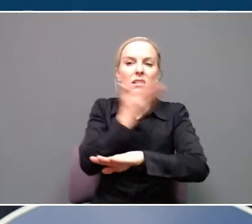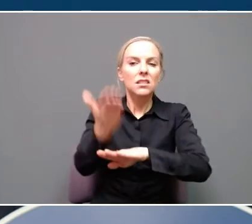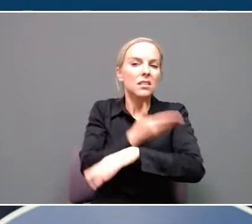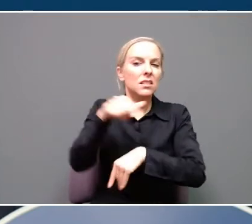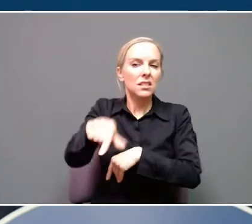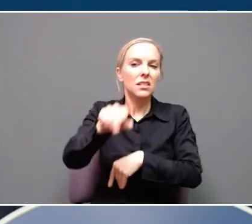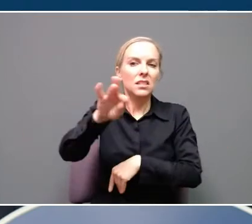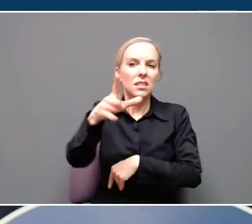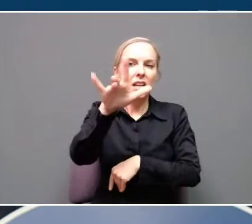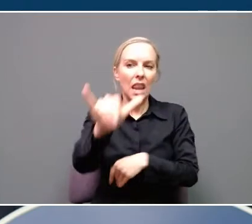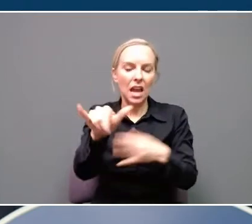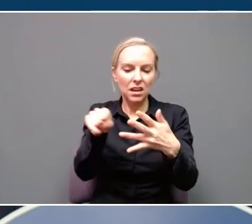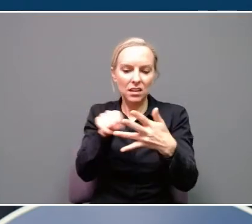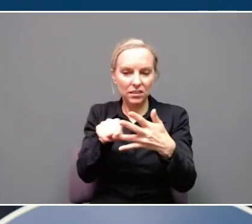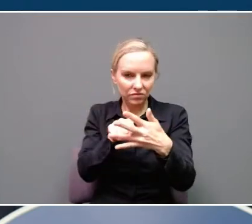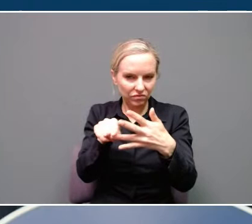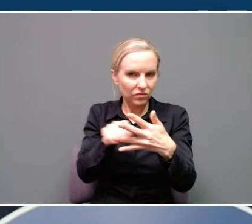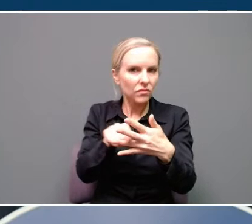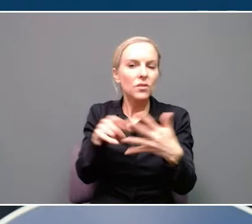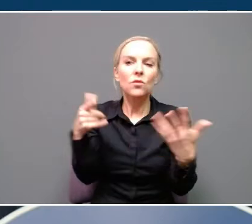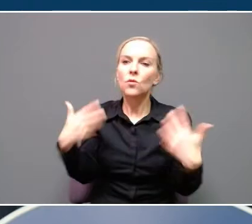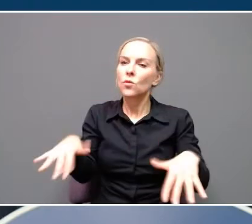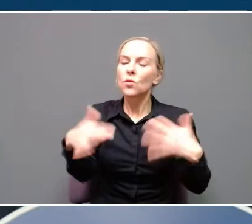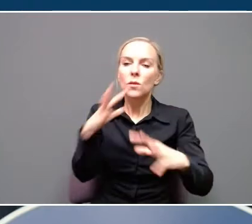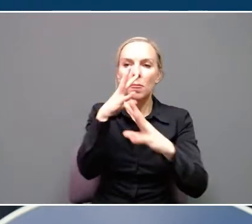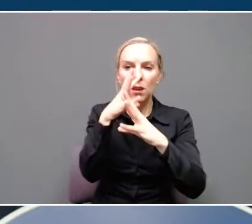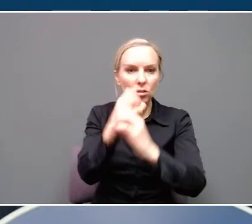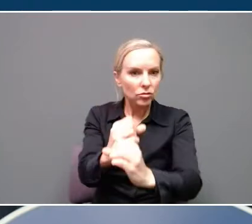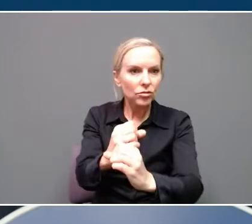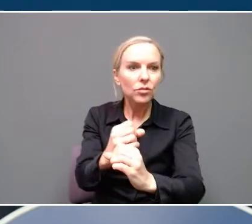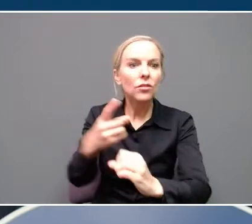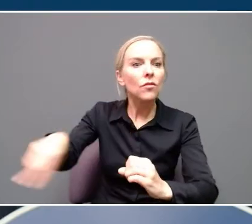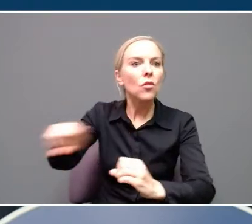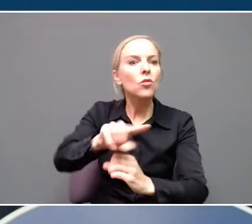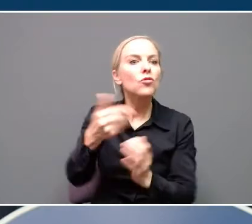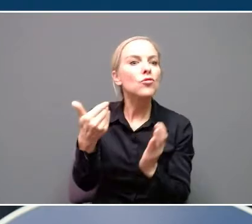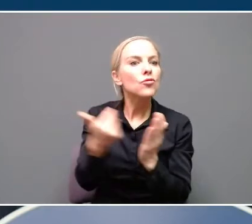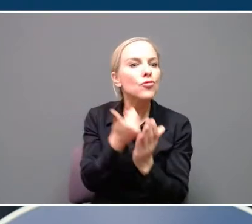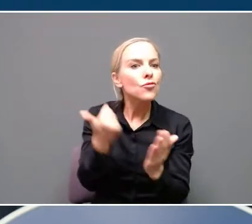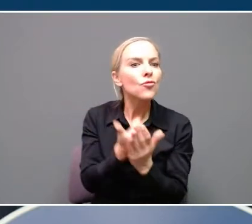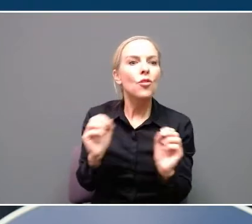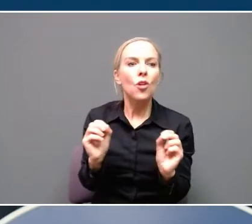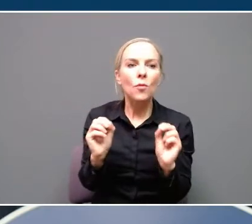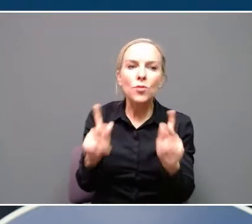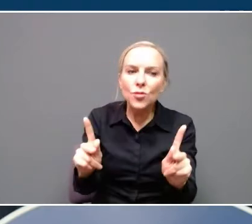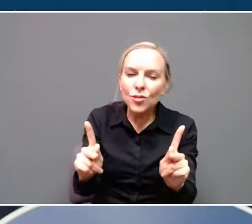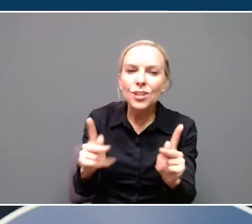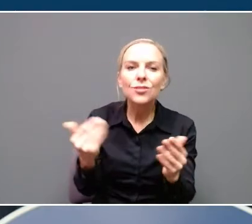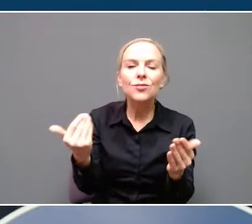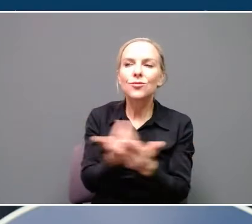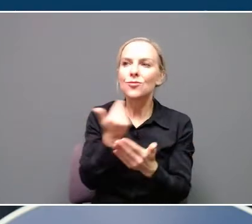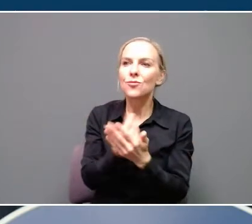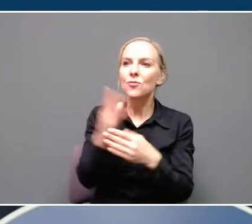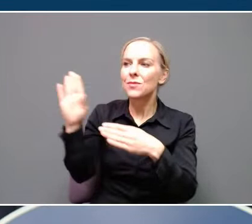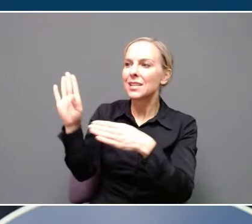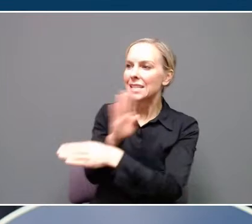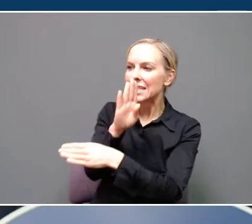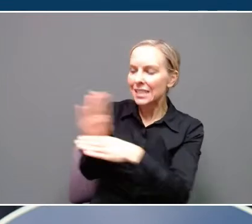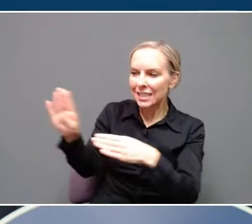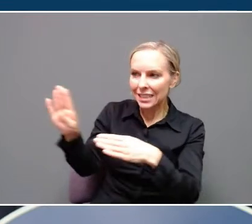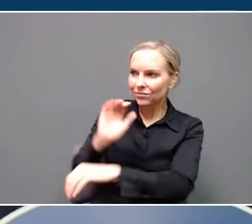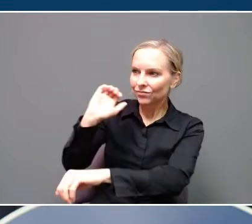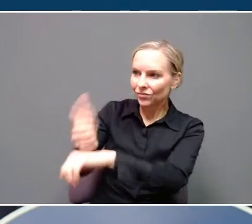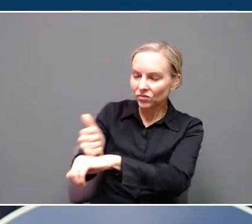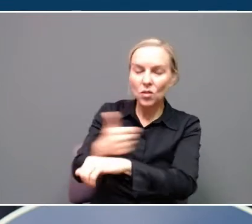it is incredibly attractive for new industry and new opportunity. Just about every time we've announced one of these pads, much